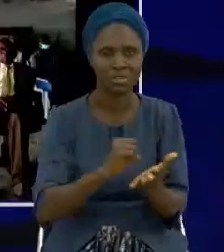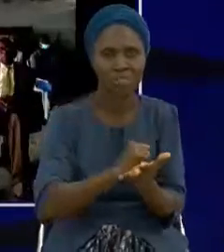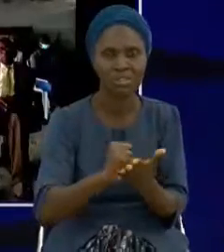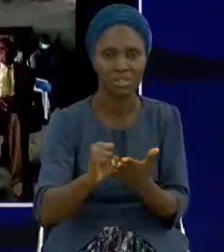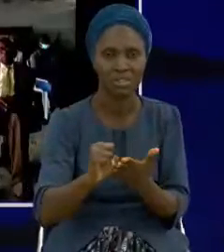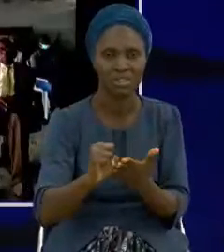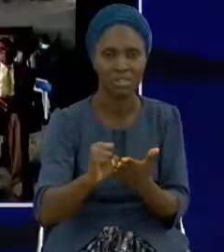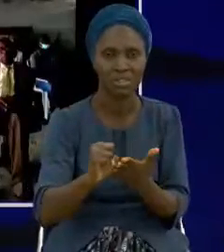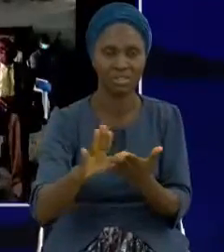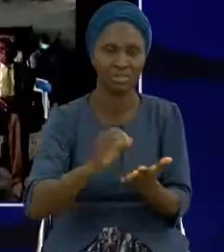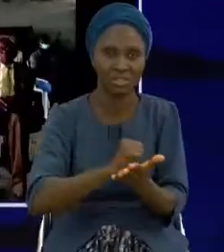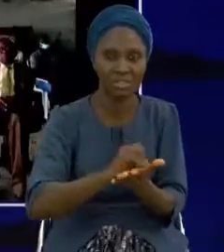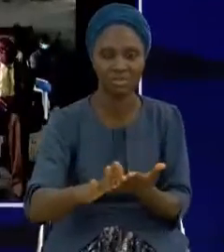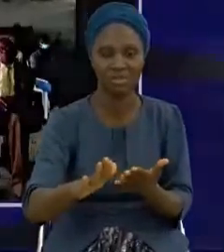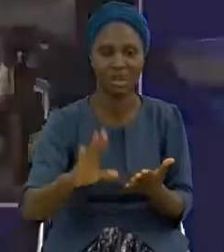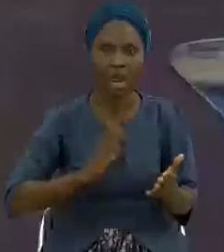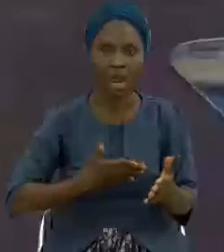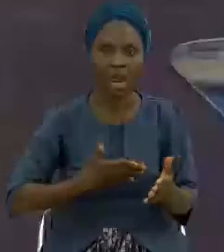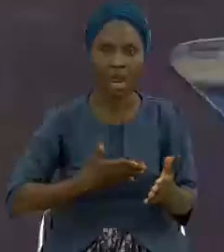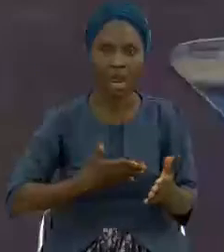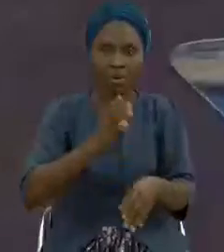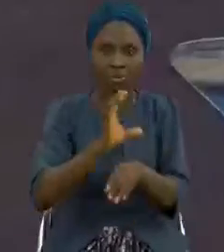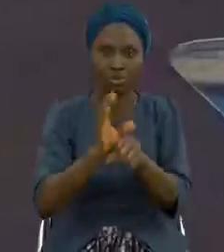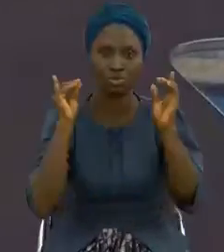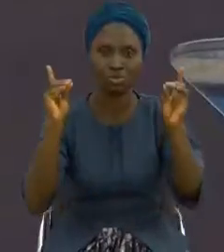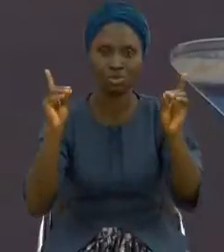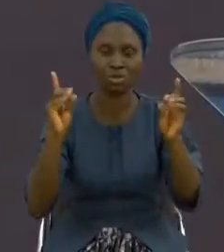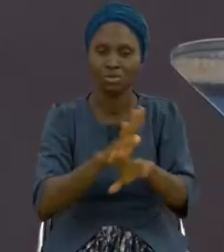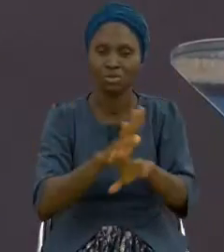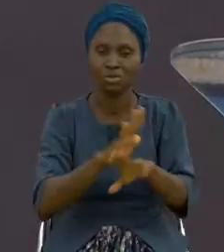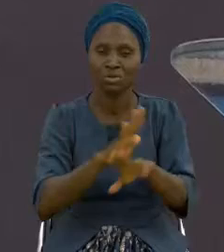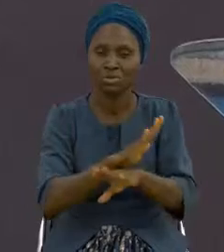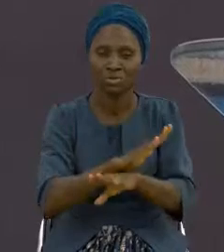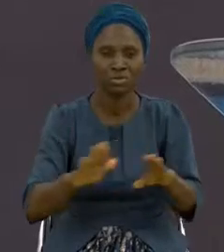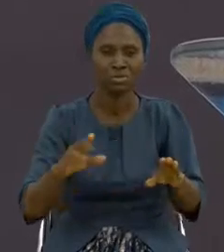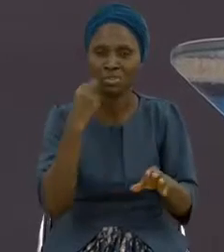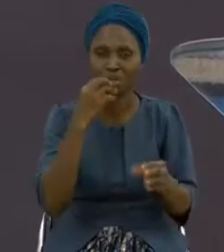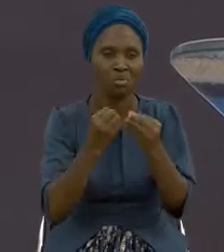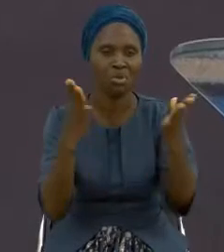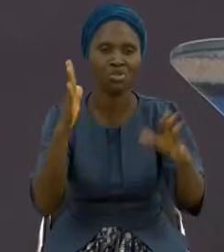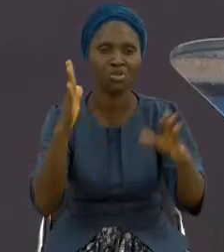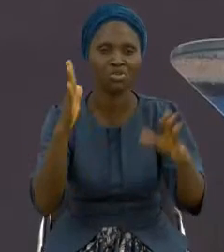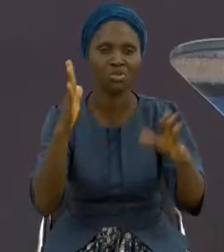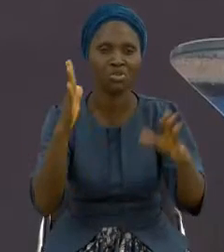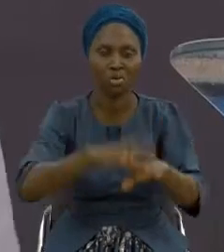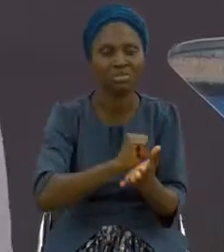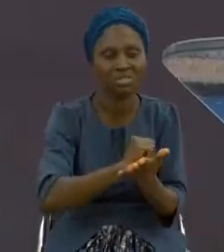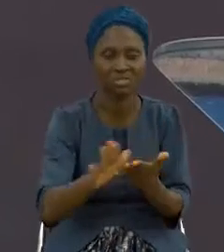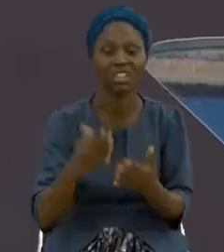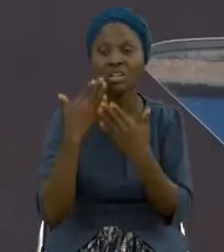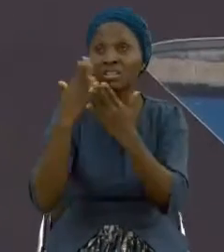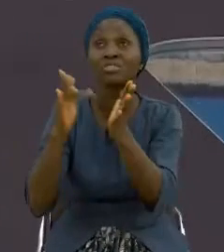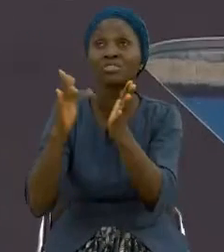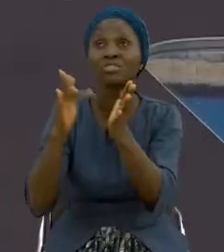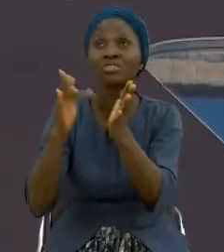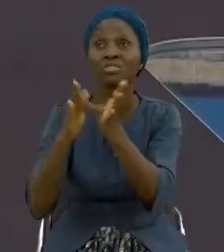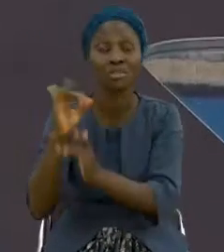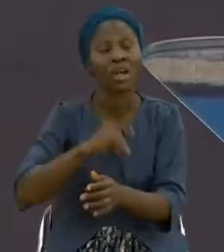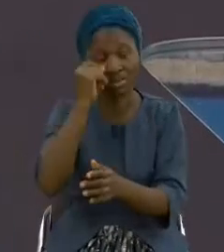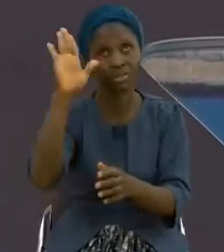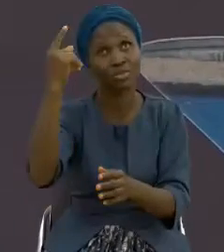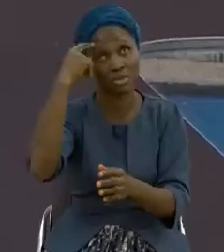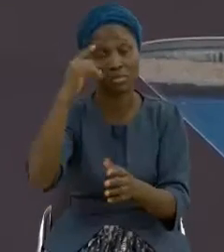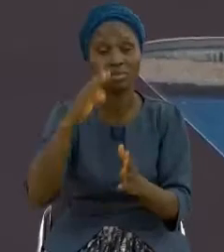make much of sanctification. Thank you, Jesus. I understand your mind. I understand your heart. You're providing